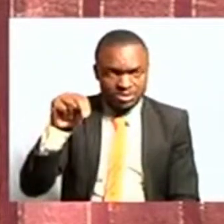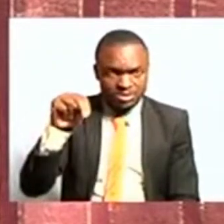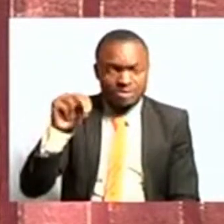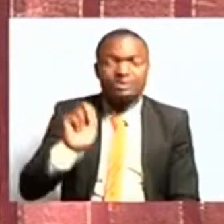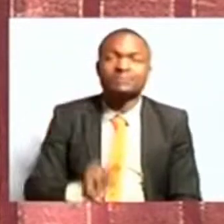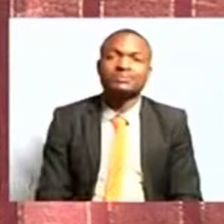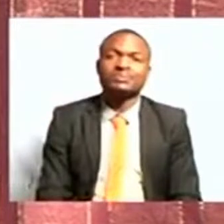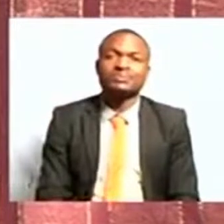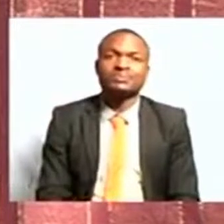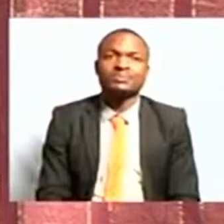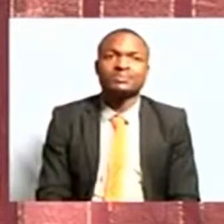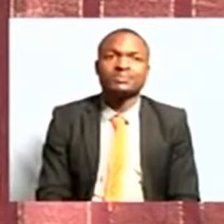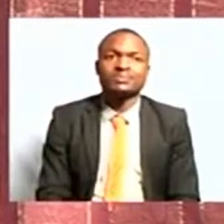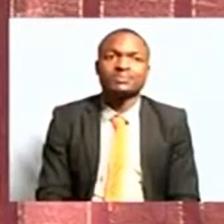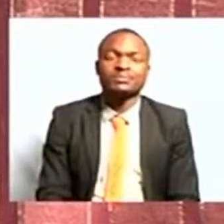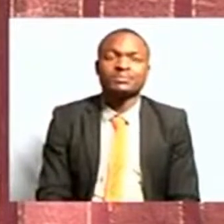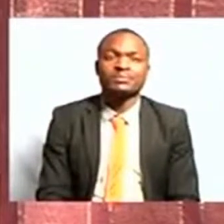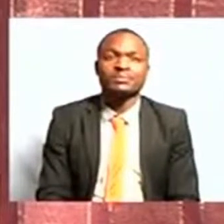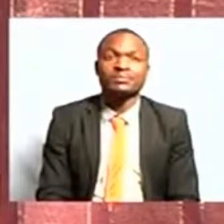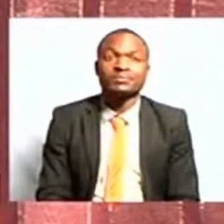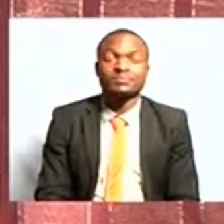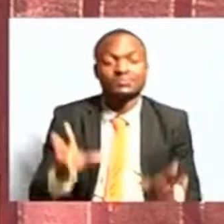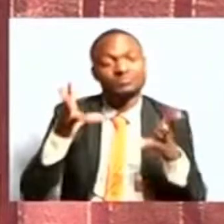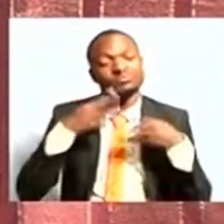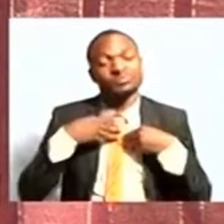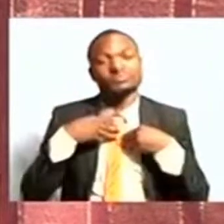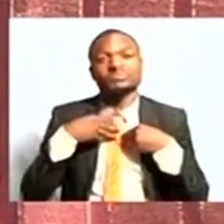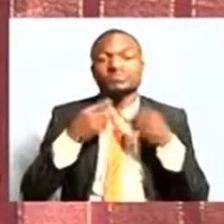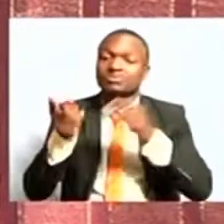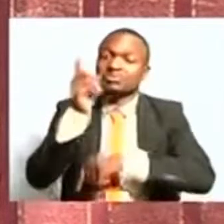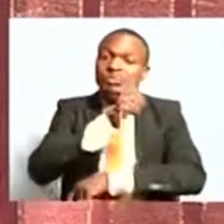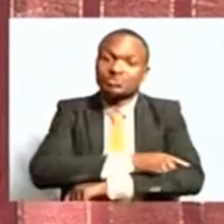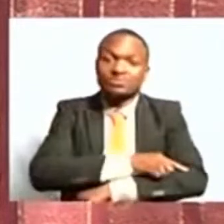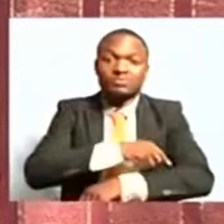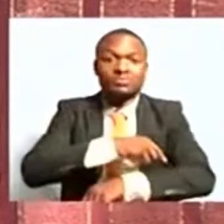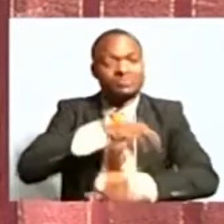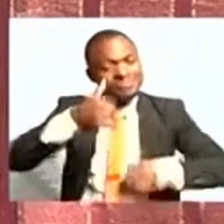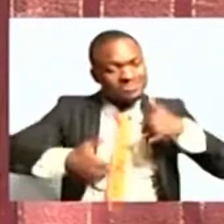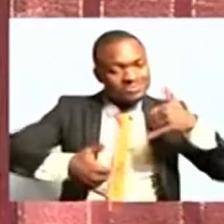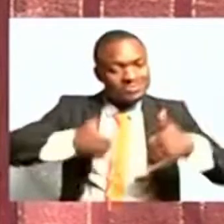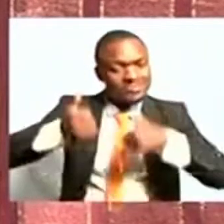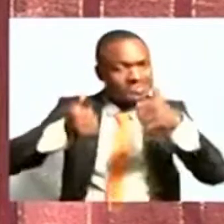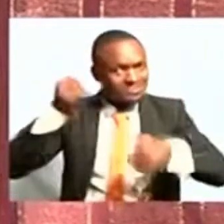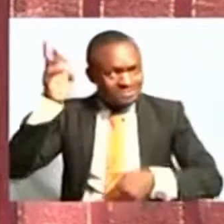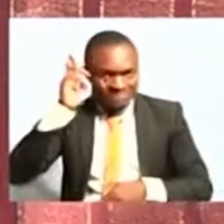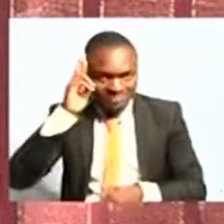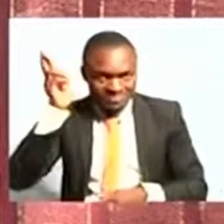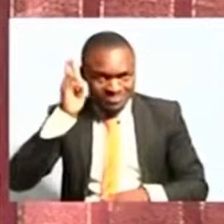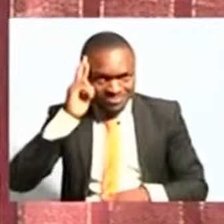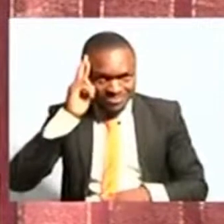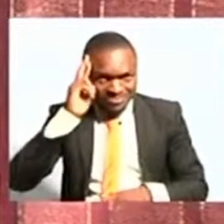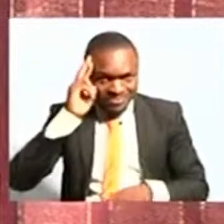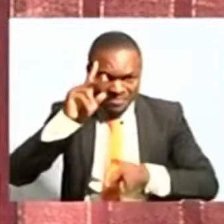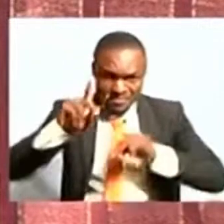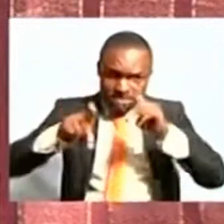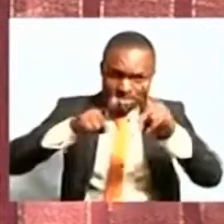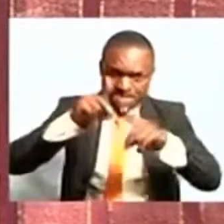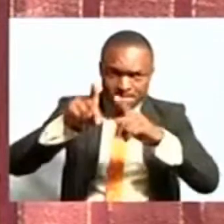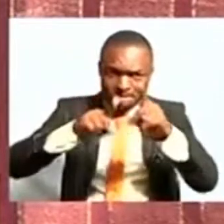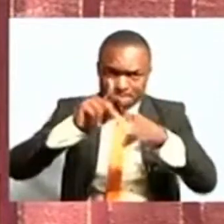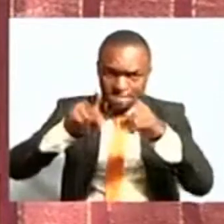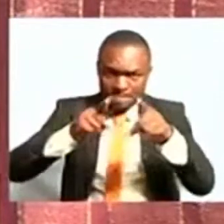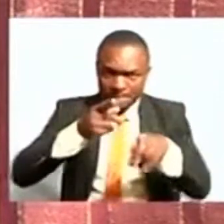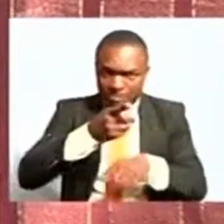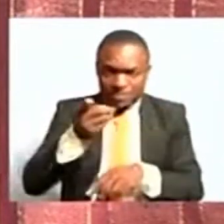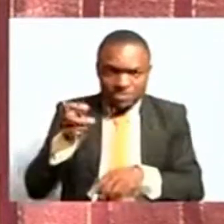and it was accepted as a day to be commemorated to remember victims of road